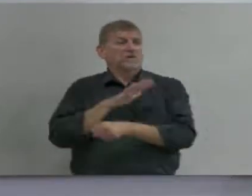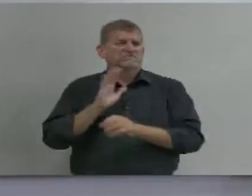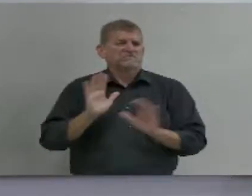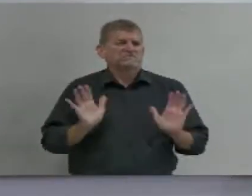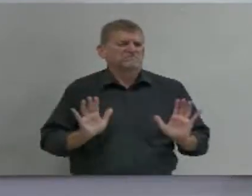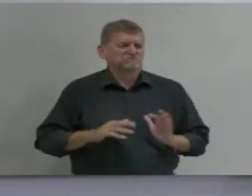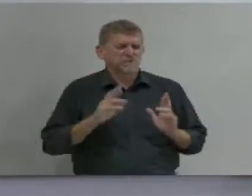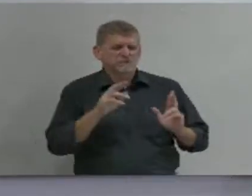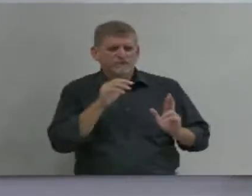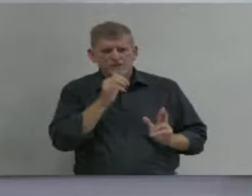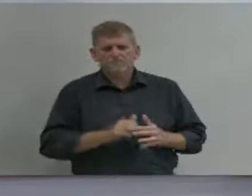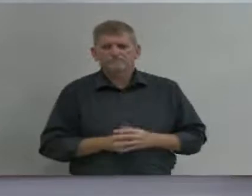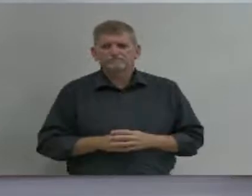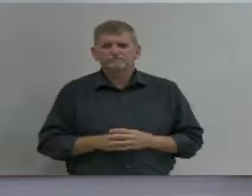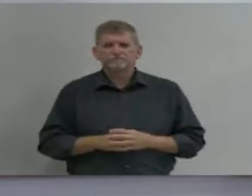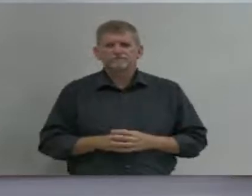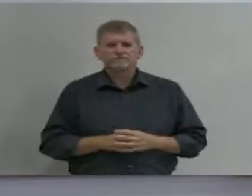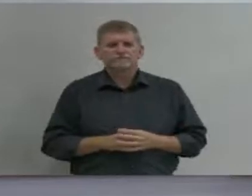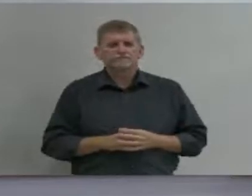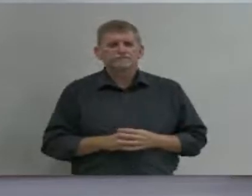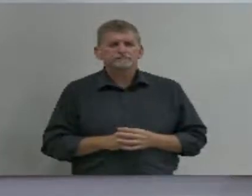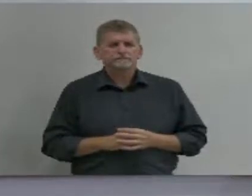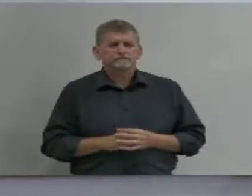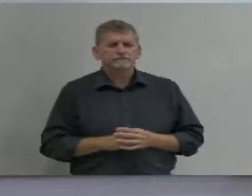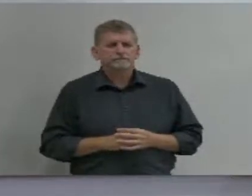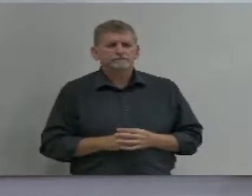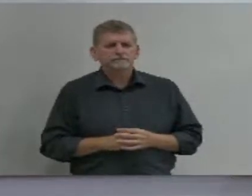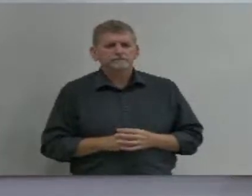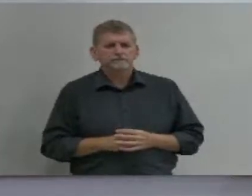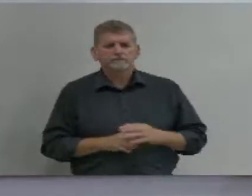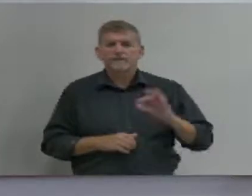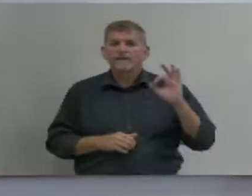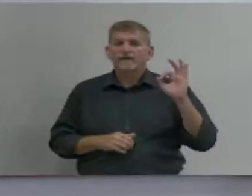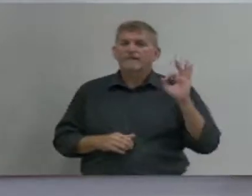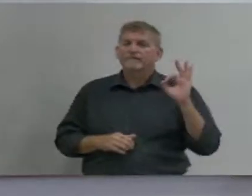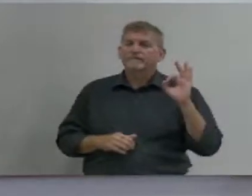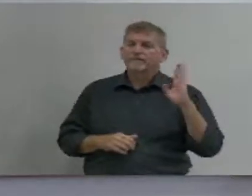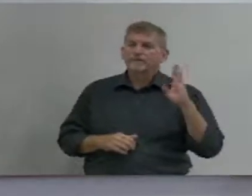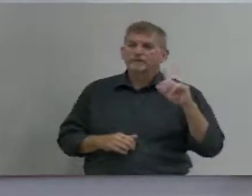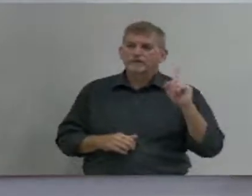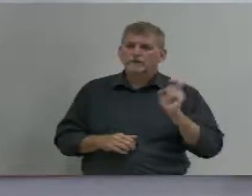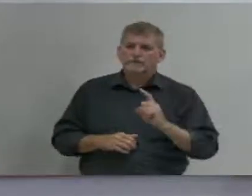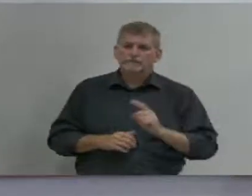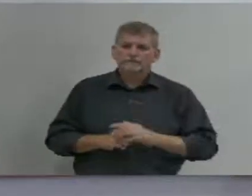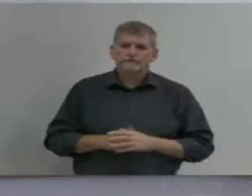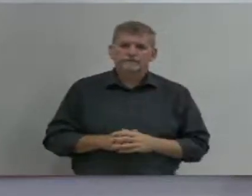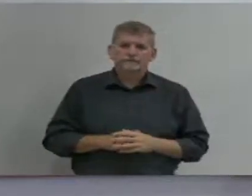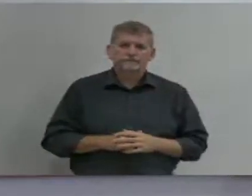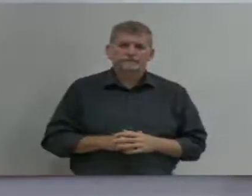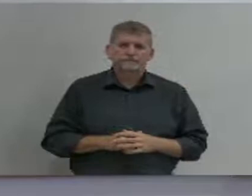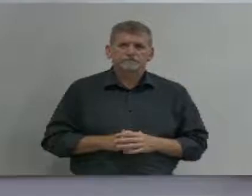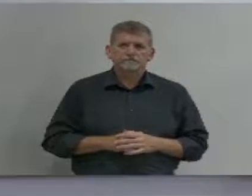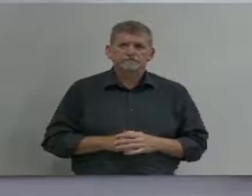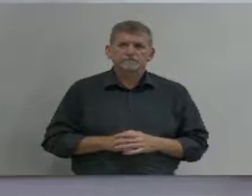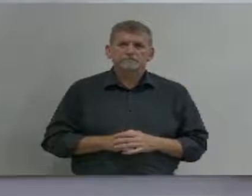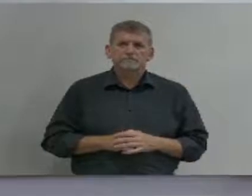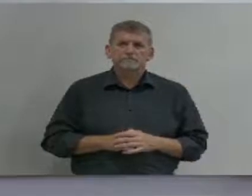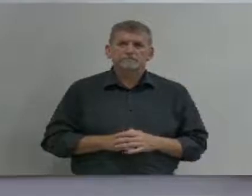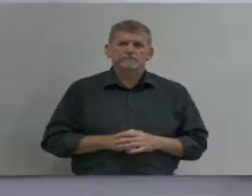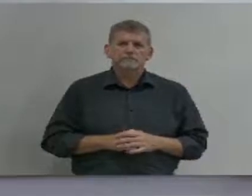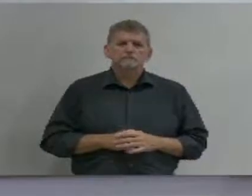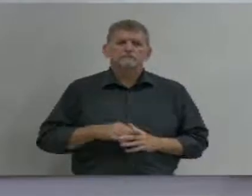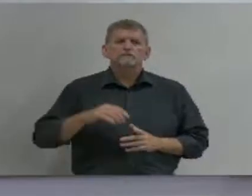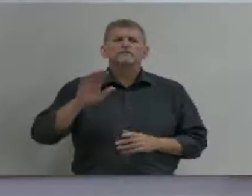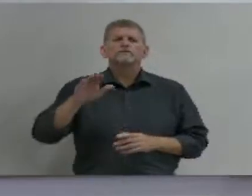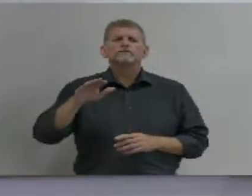Question from Facebook Live. Do you think the virus weakening the more it is spread, and what are the chances of it mutating once flu season starts?